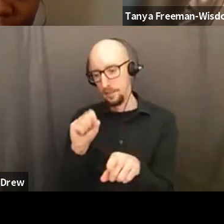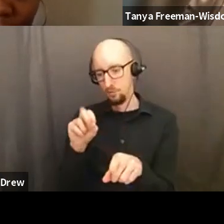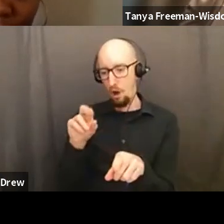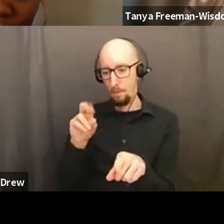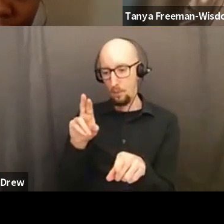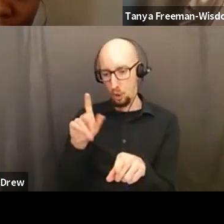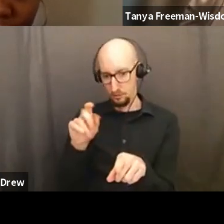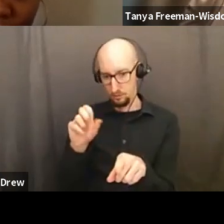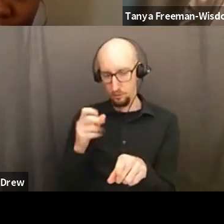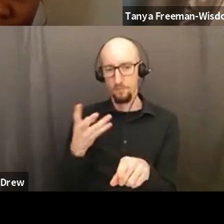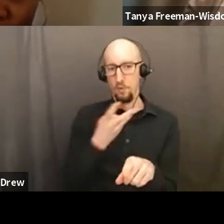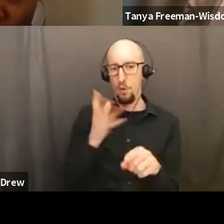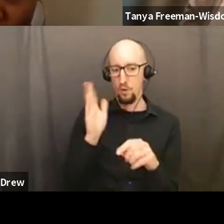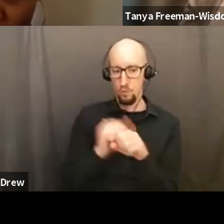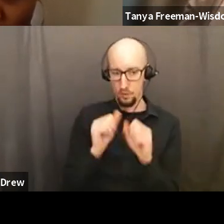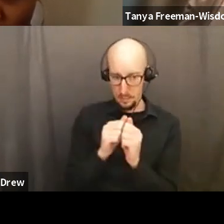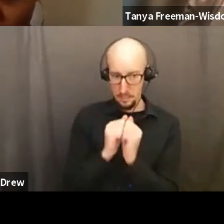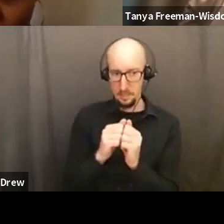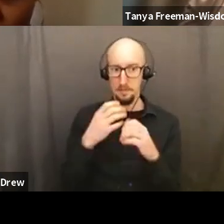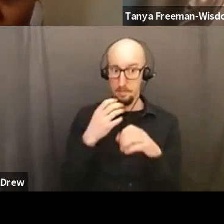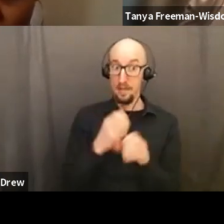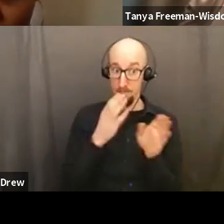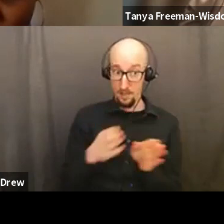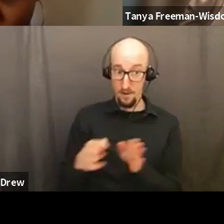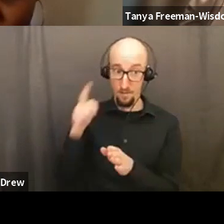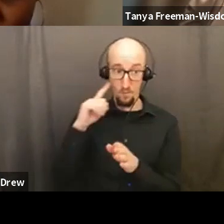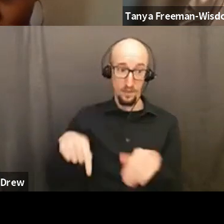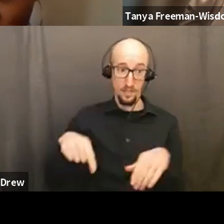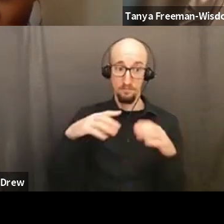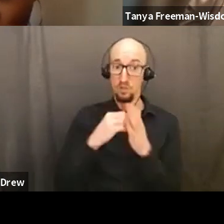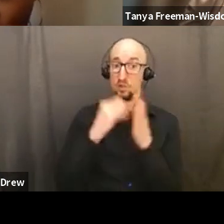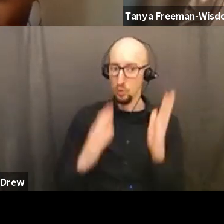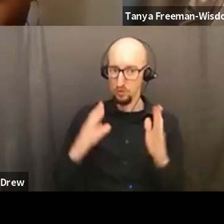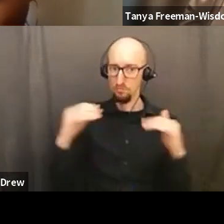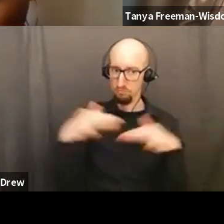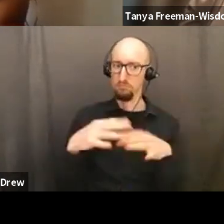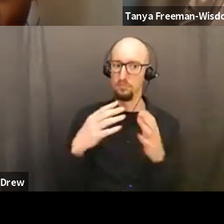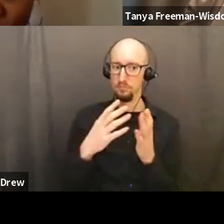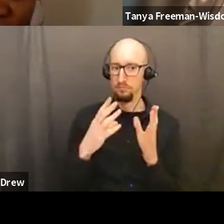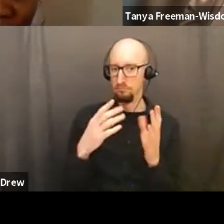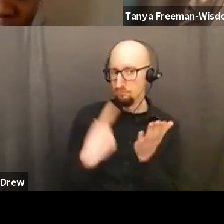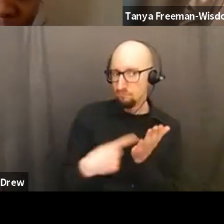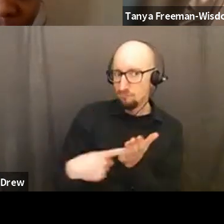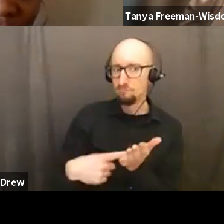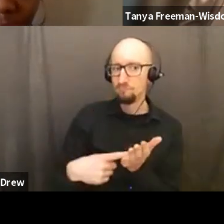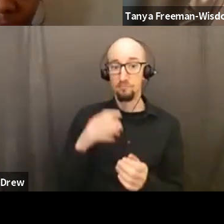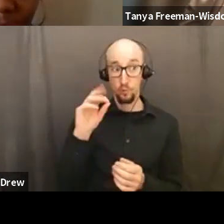to get this planned, get this scheduled. It's good. Thank you.